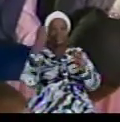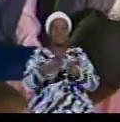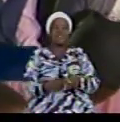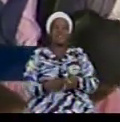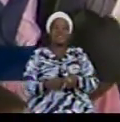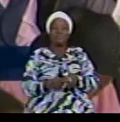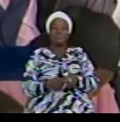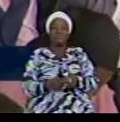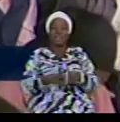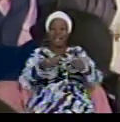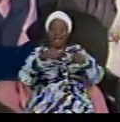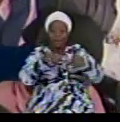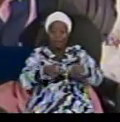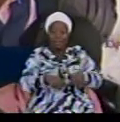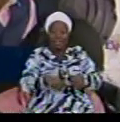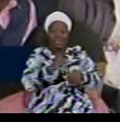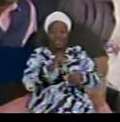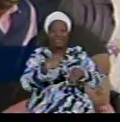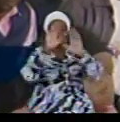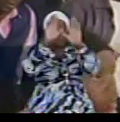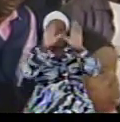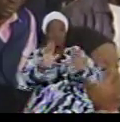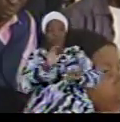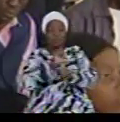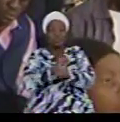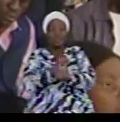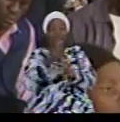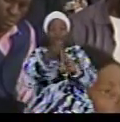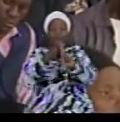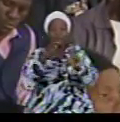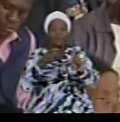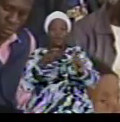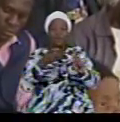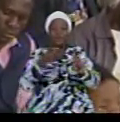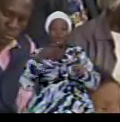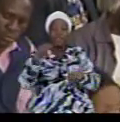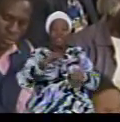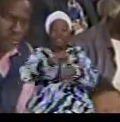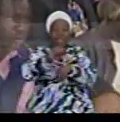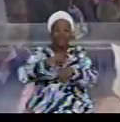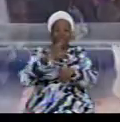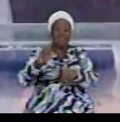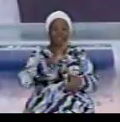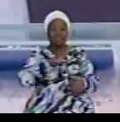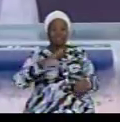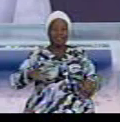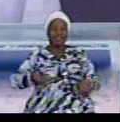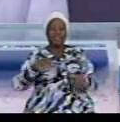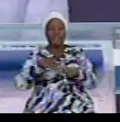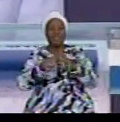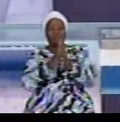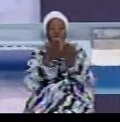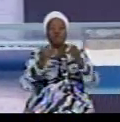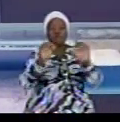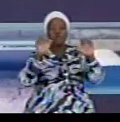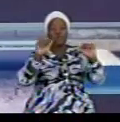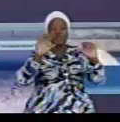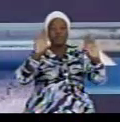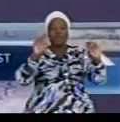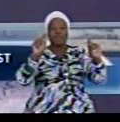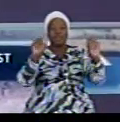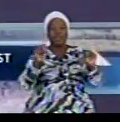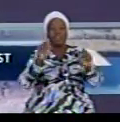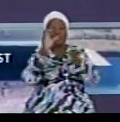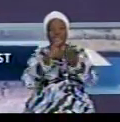name. Abiding miracles from the anointed Christ. Acts chapter 10,